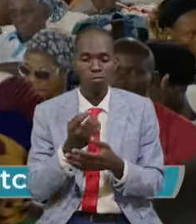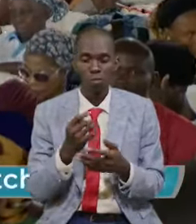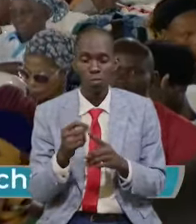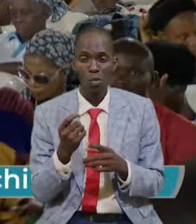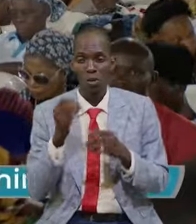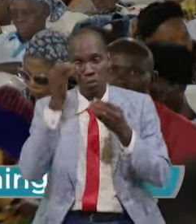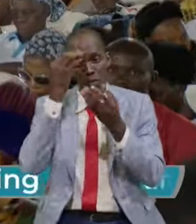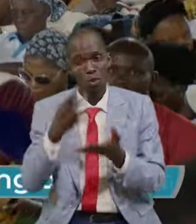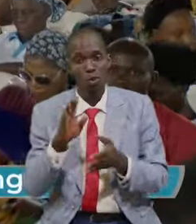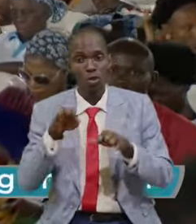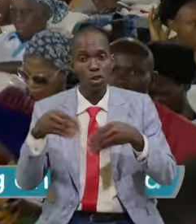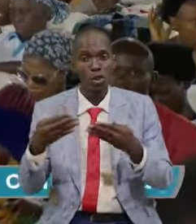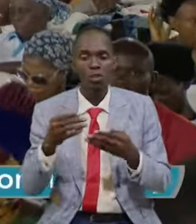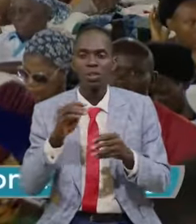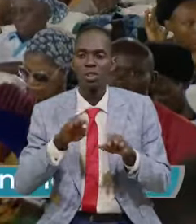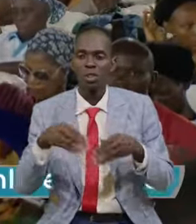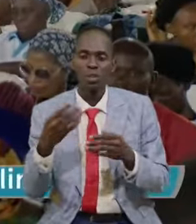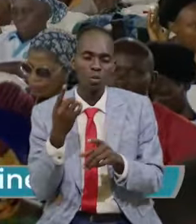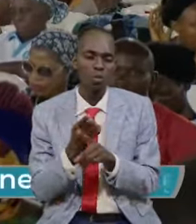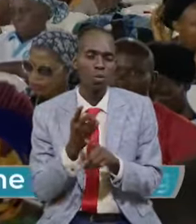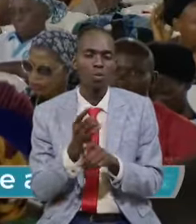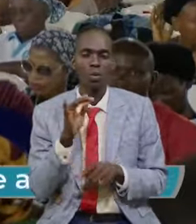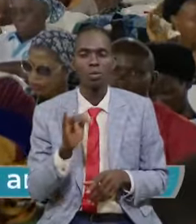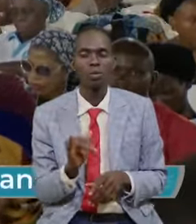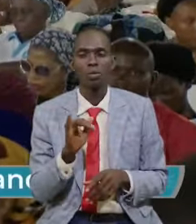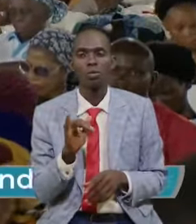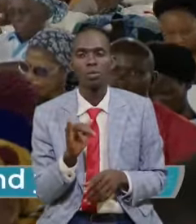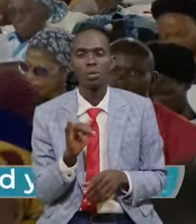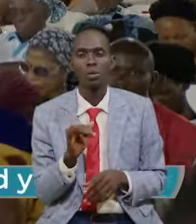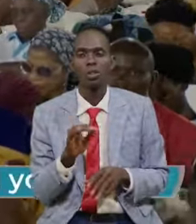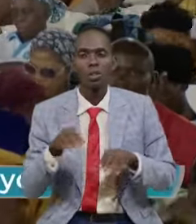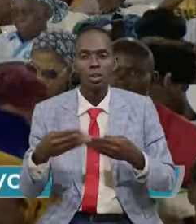not give any information that will, you know,